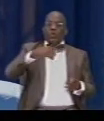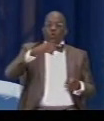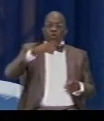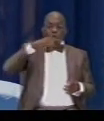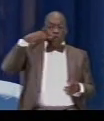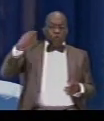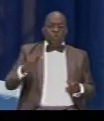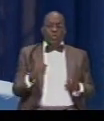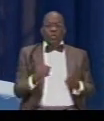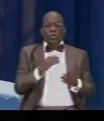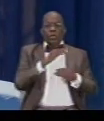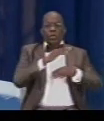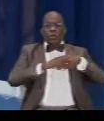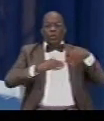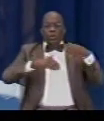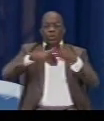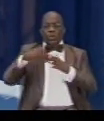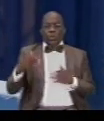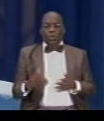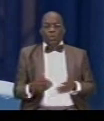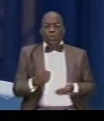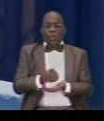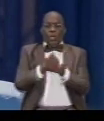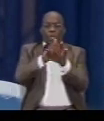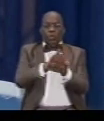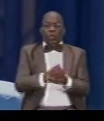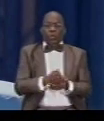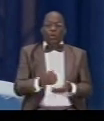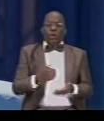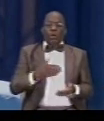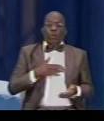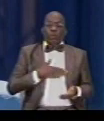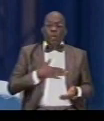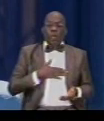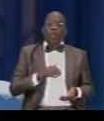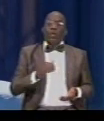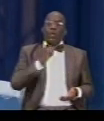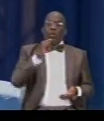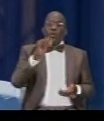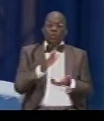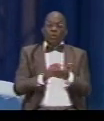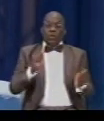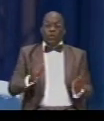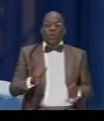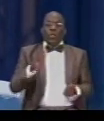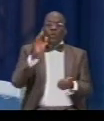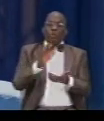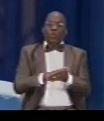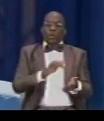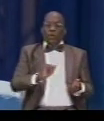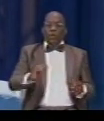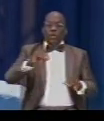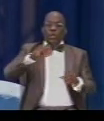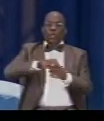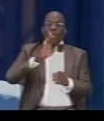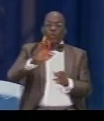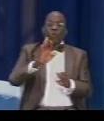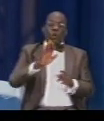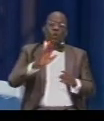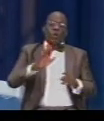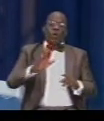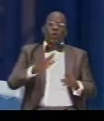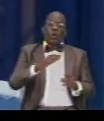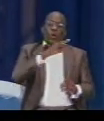deep contrition, help my unbelief. Trusting only in thy merit, will I seek thy